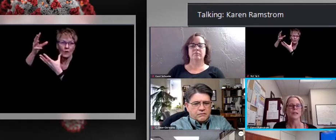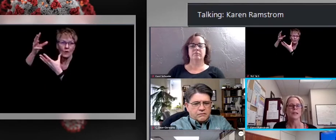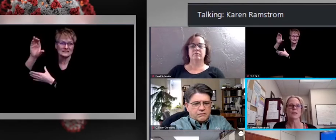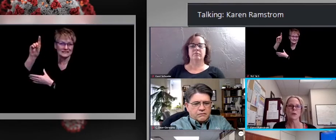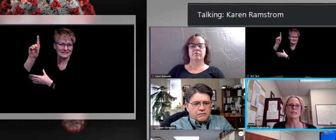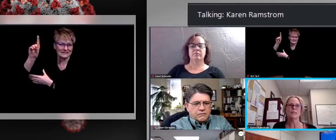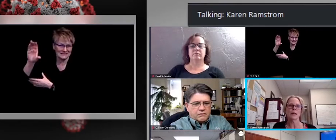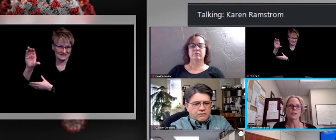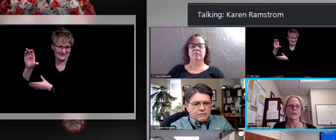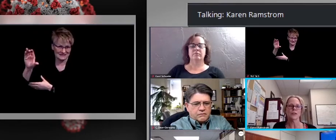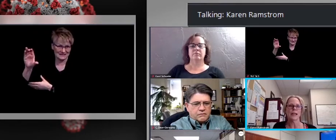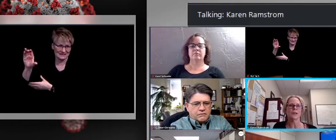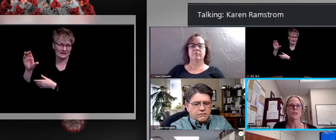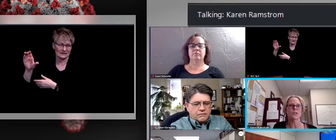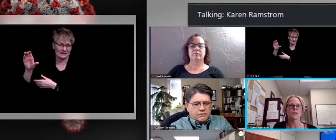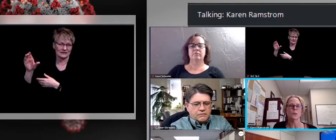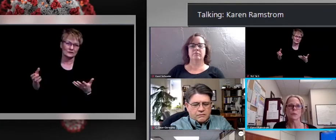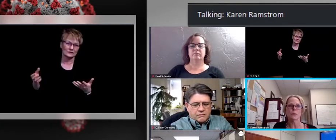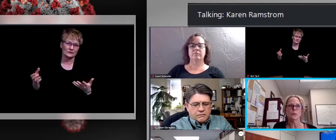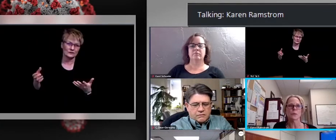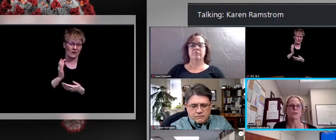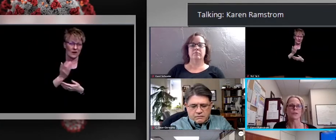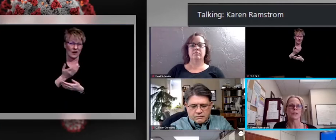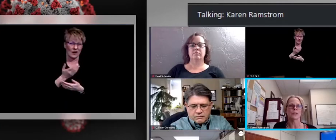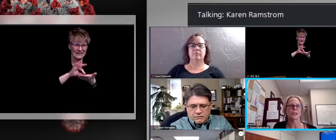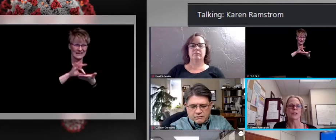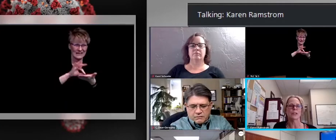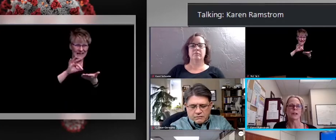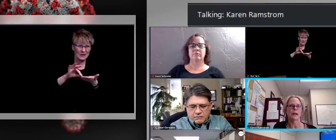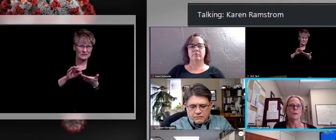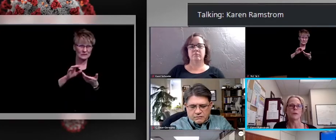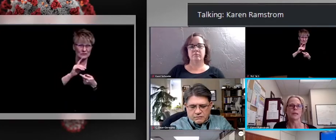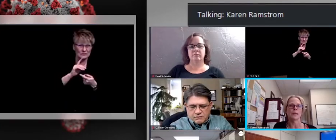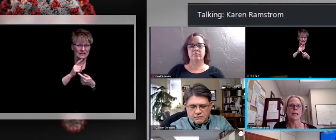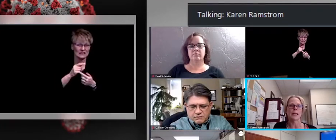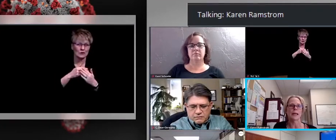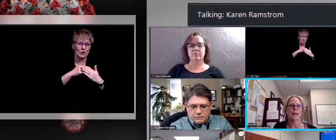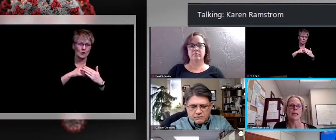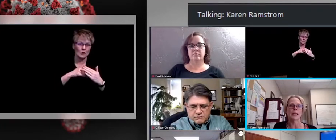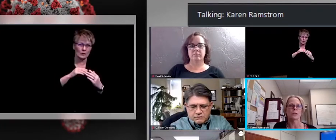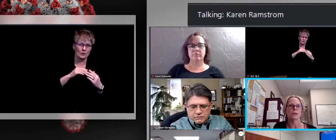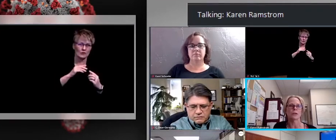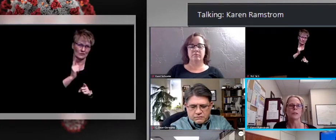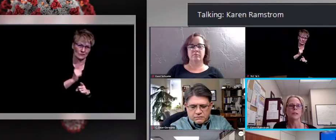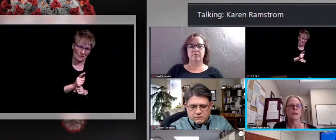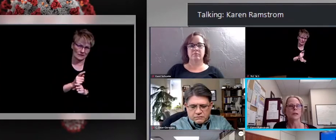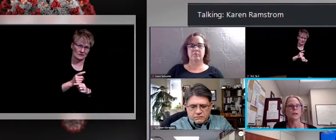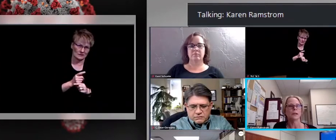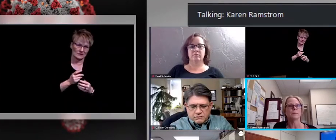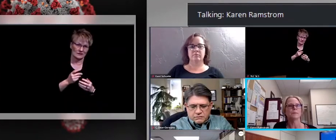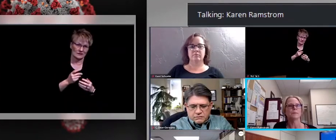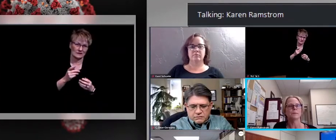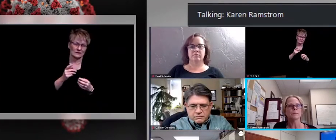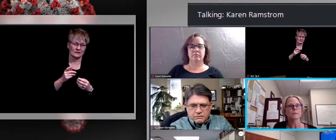administered. And so it's an undercount. And so we're sort of in the process of trying to figure out how can we gather those additional